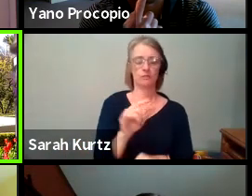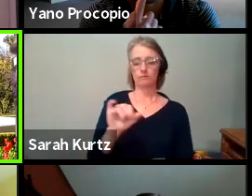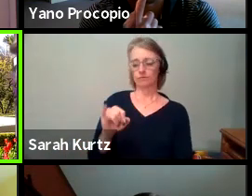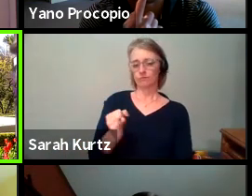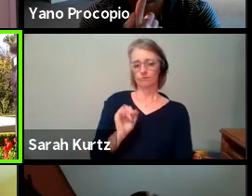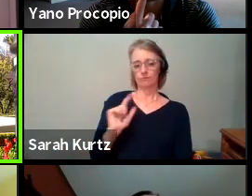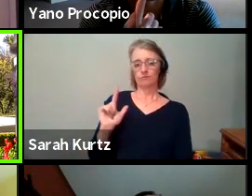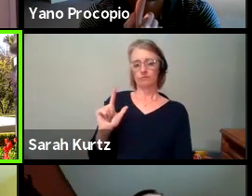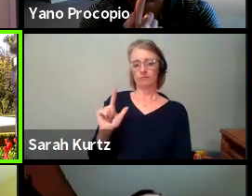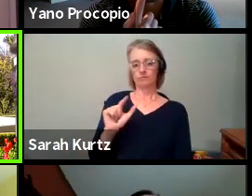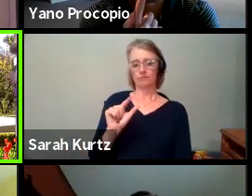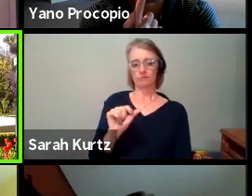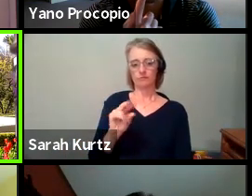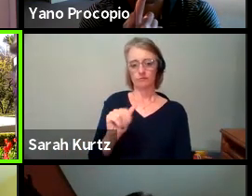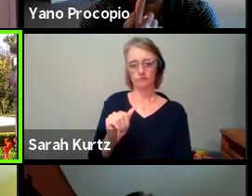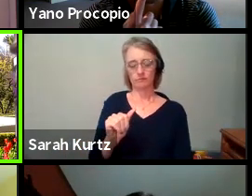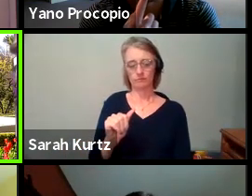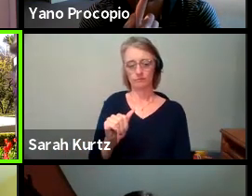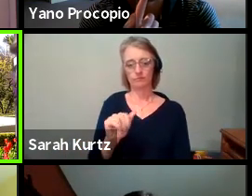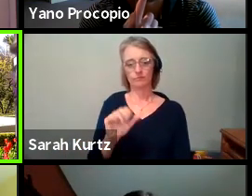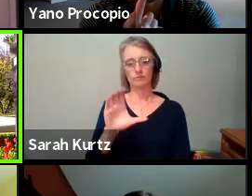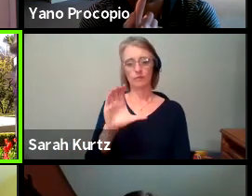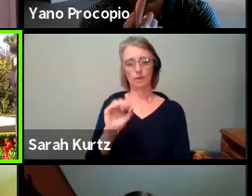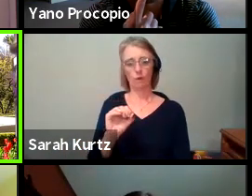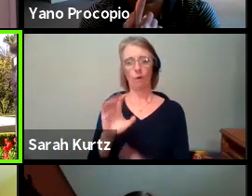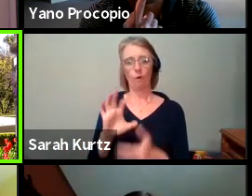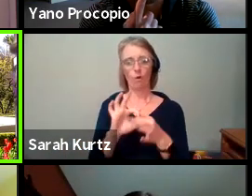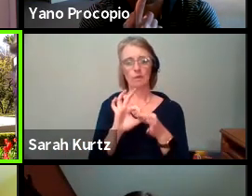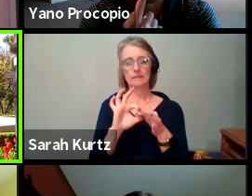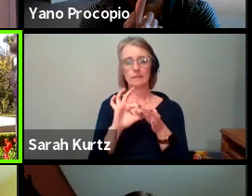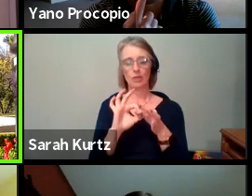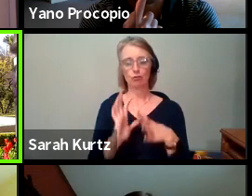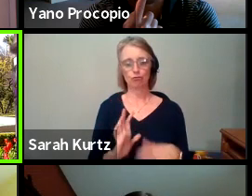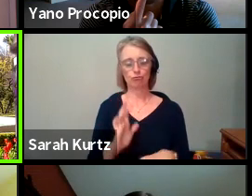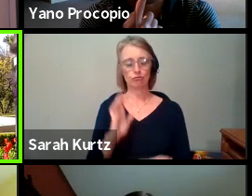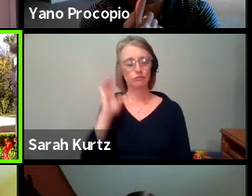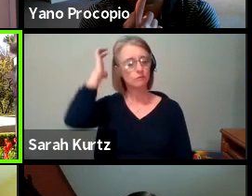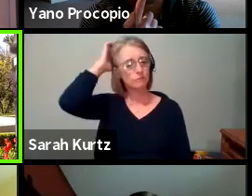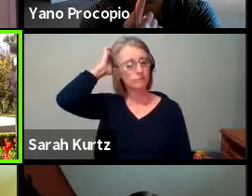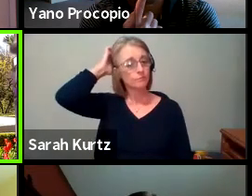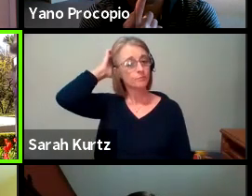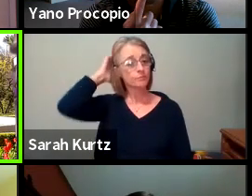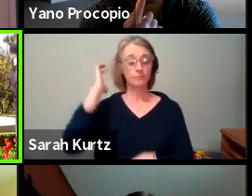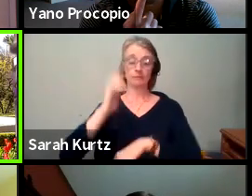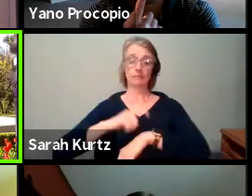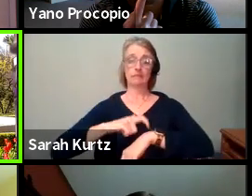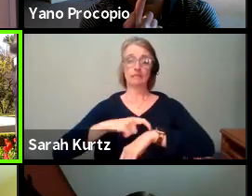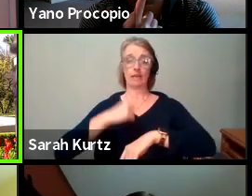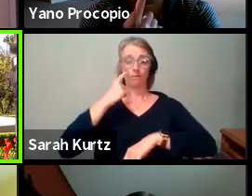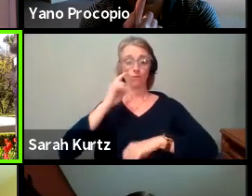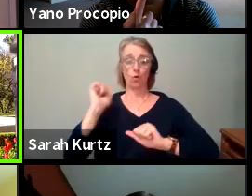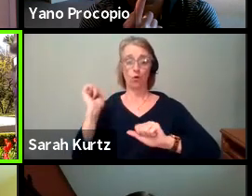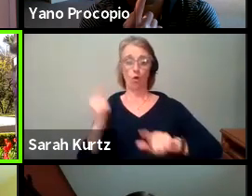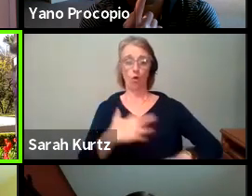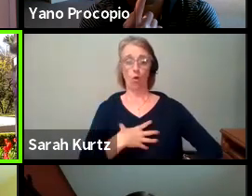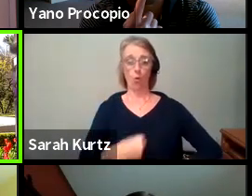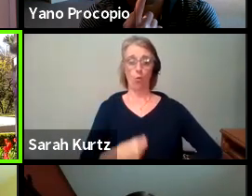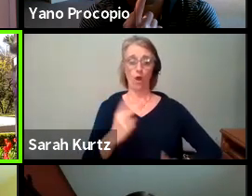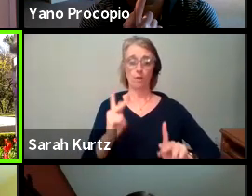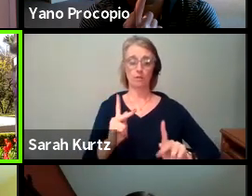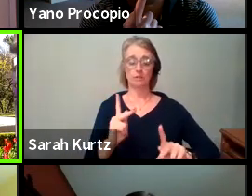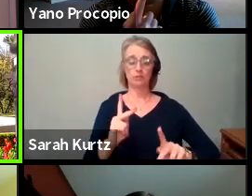were talking about earlier about co-conspirators. It's time for every white person here to be